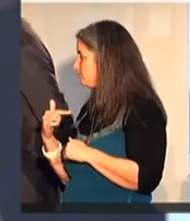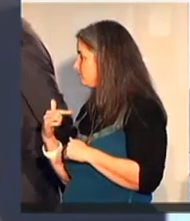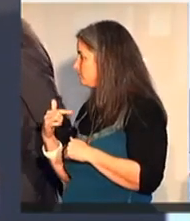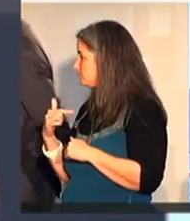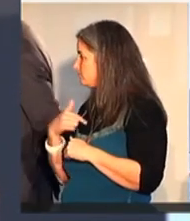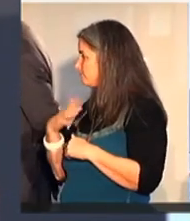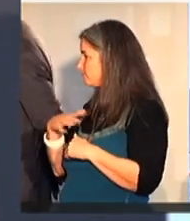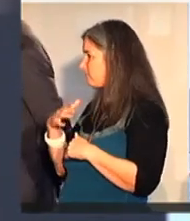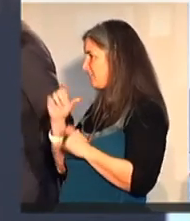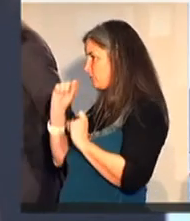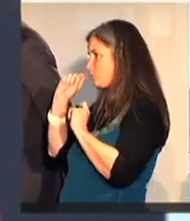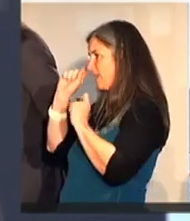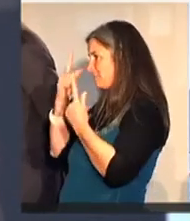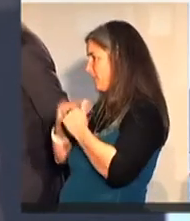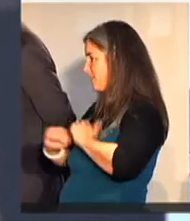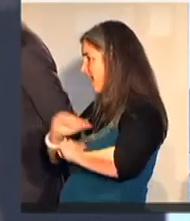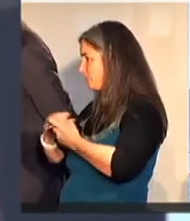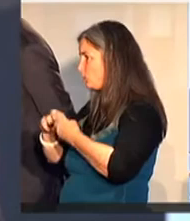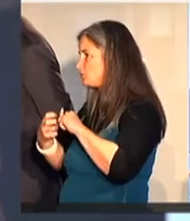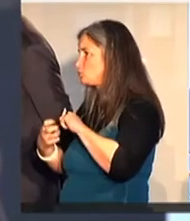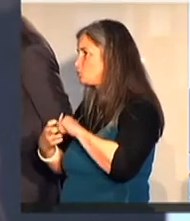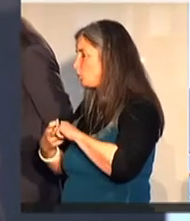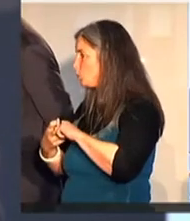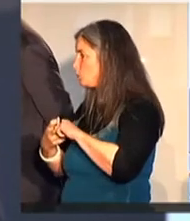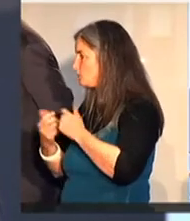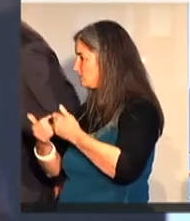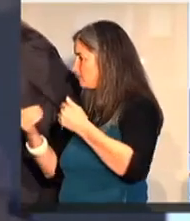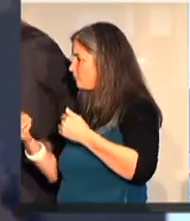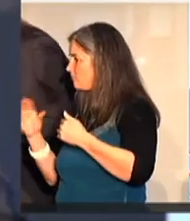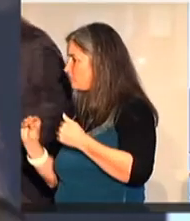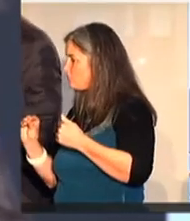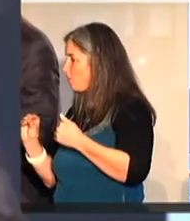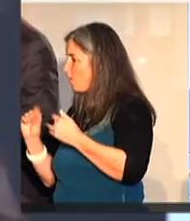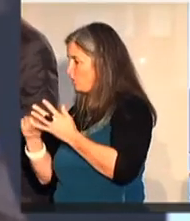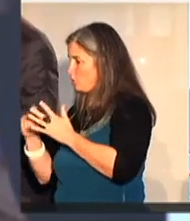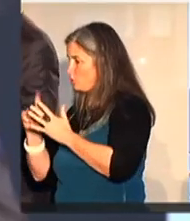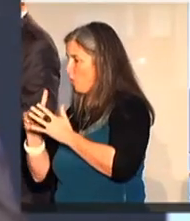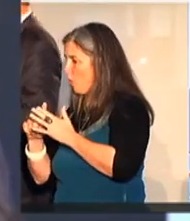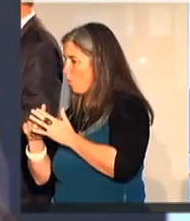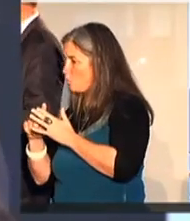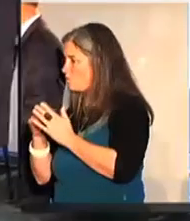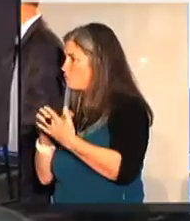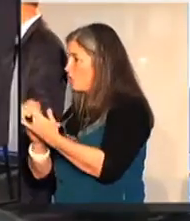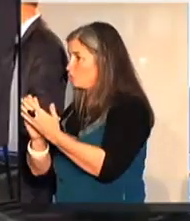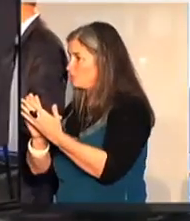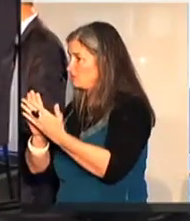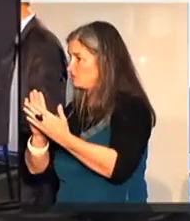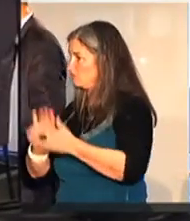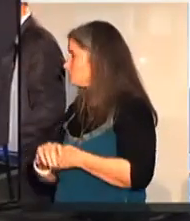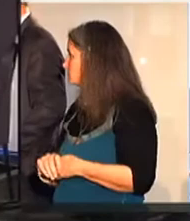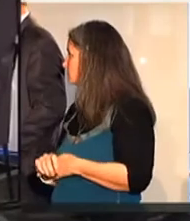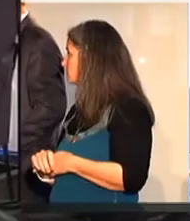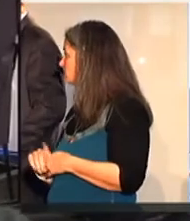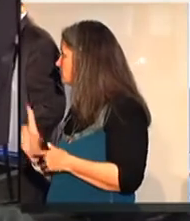of these behavioural issues as distinct from some of the more traditional code approaches, perhaps? Certainly,